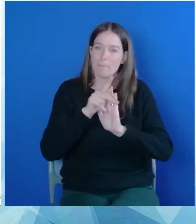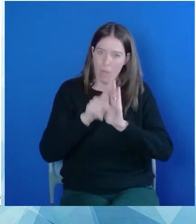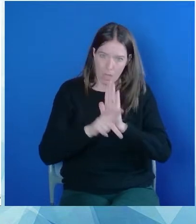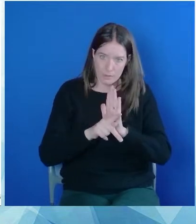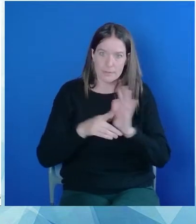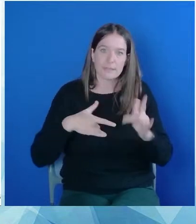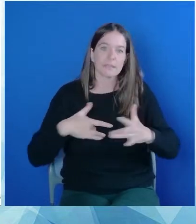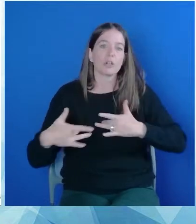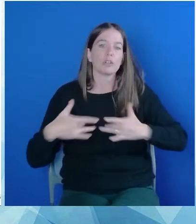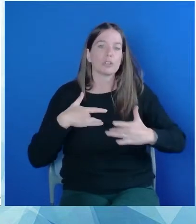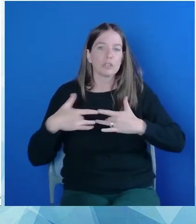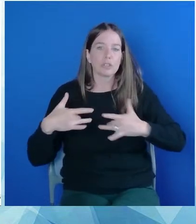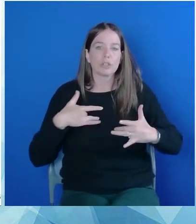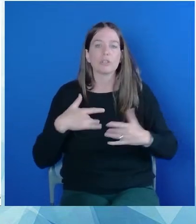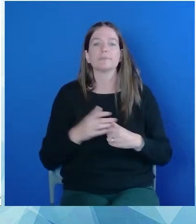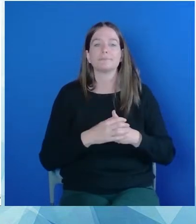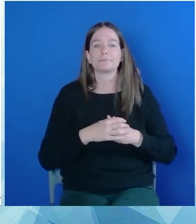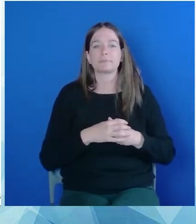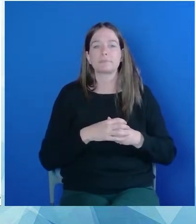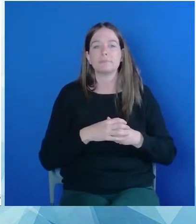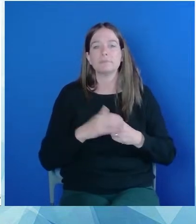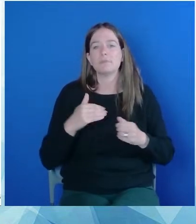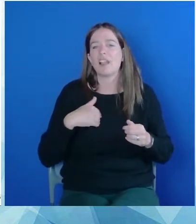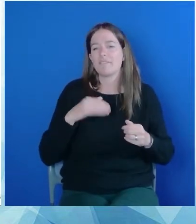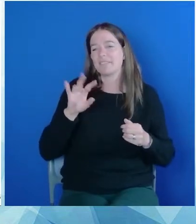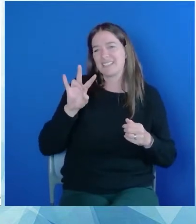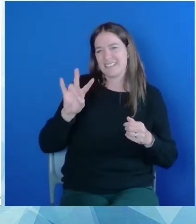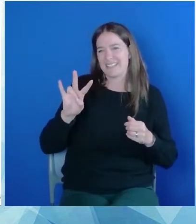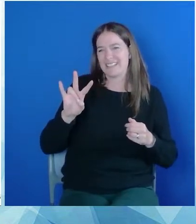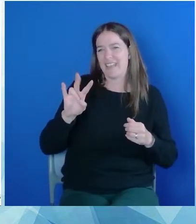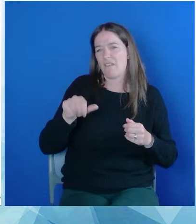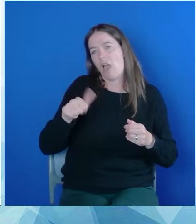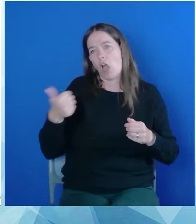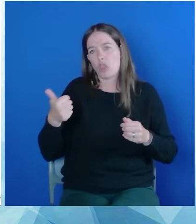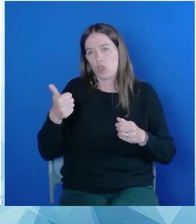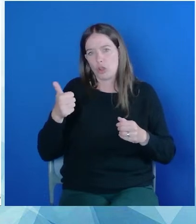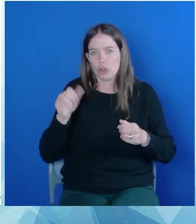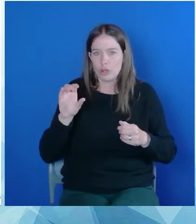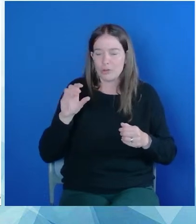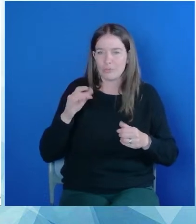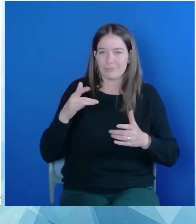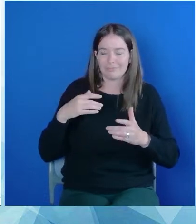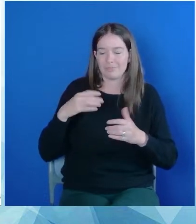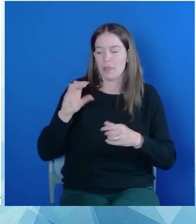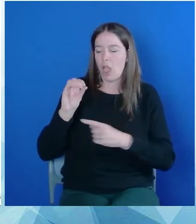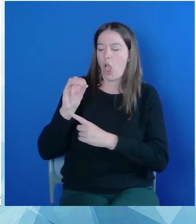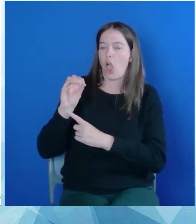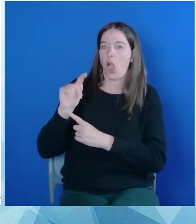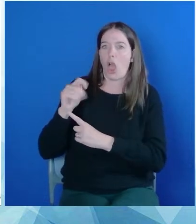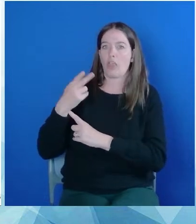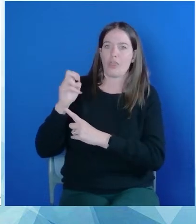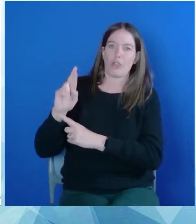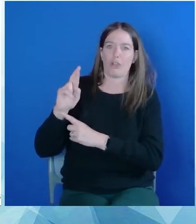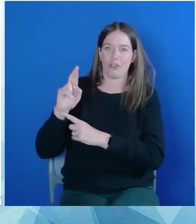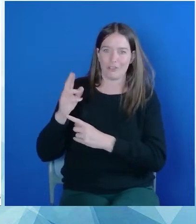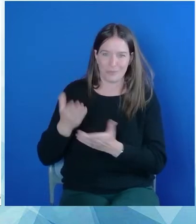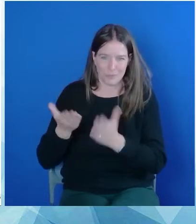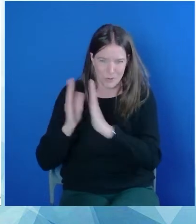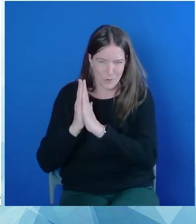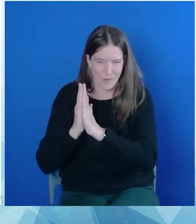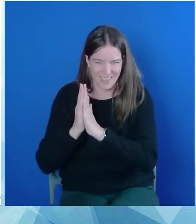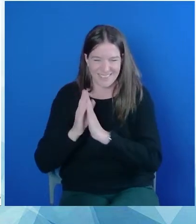then the 7 other requests I'll talk about in a minute. So the 7